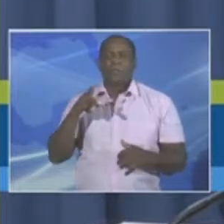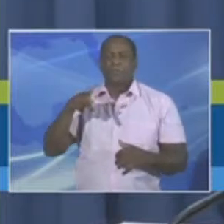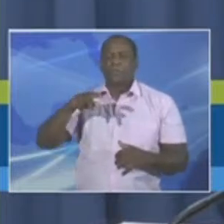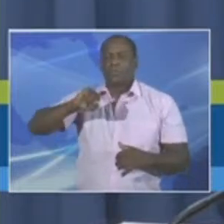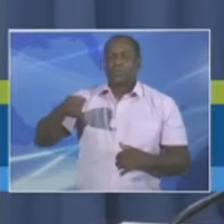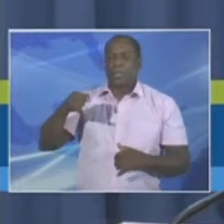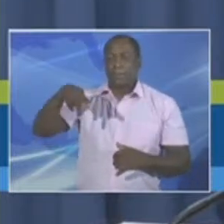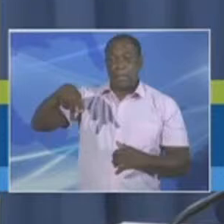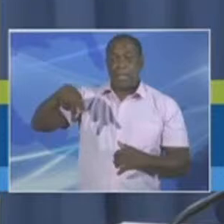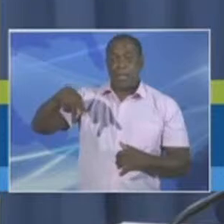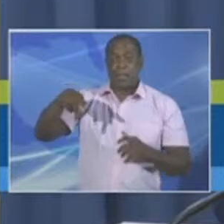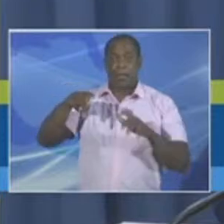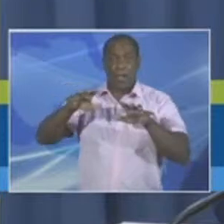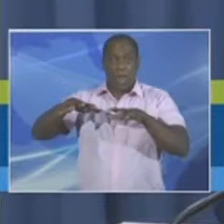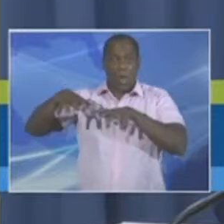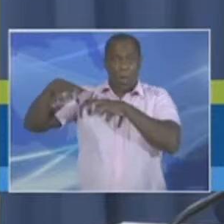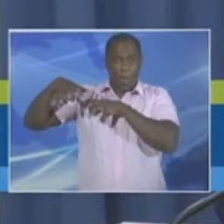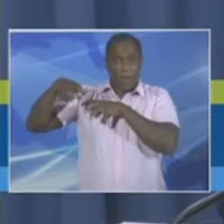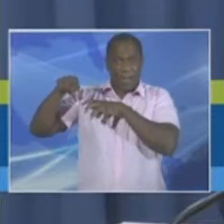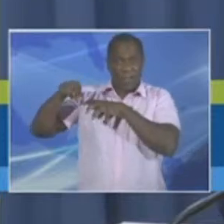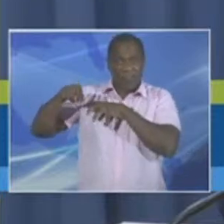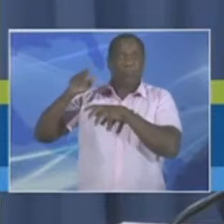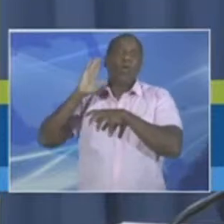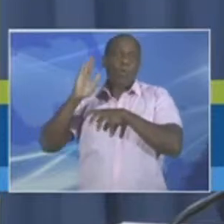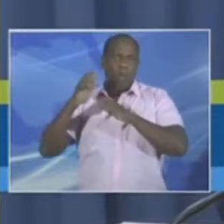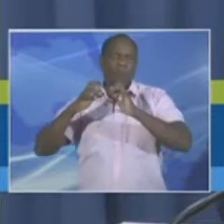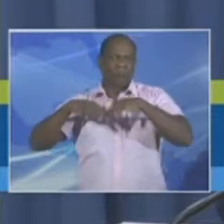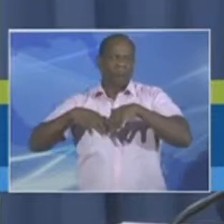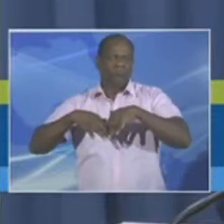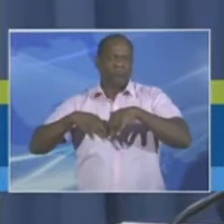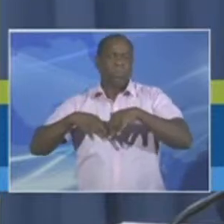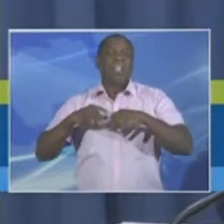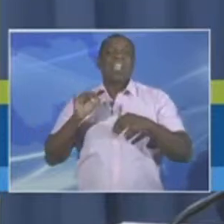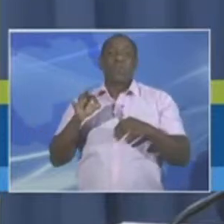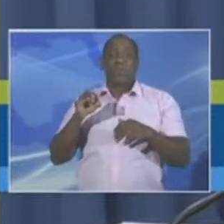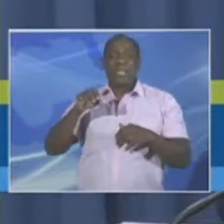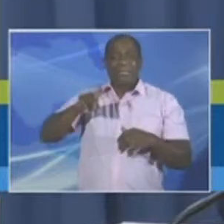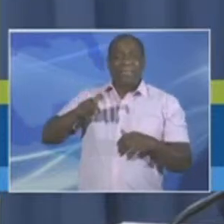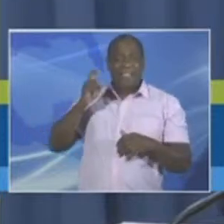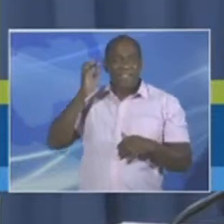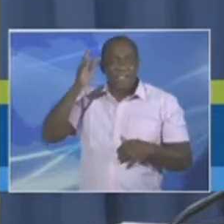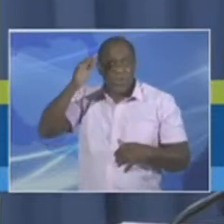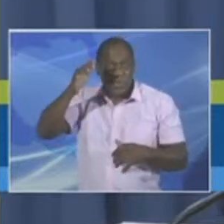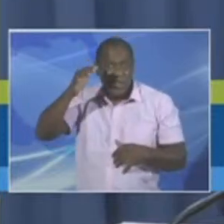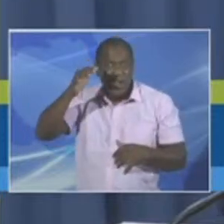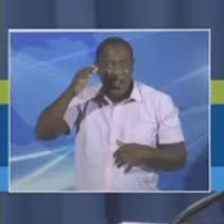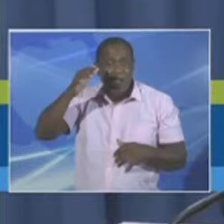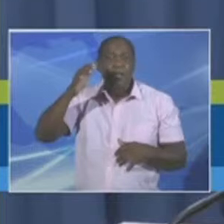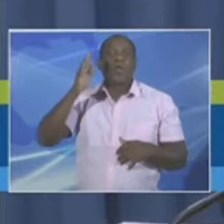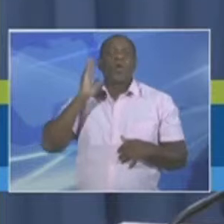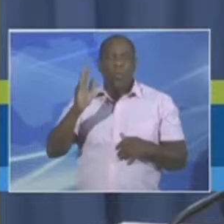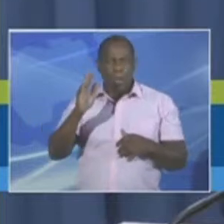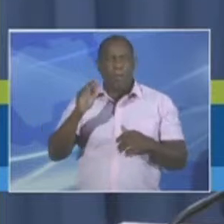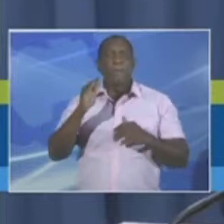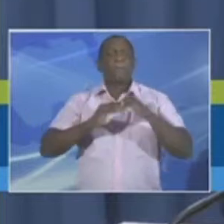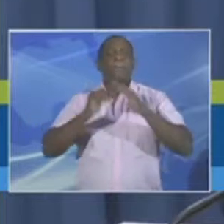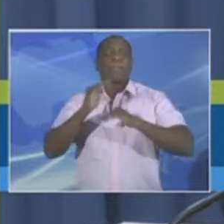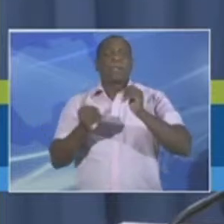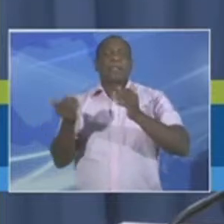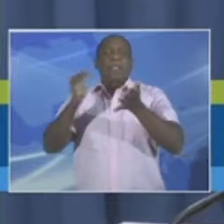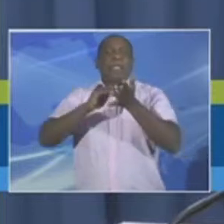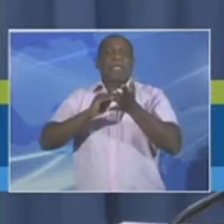right now. In case we need it in future, the plan is to remount it at